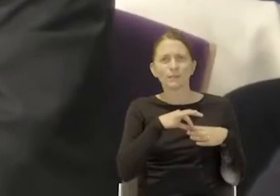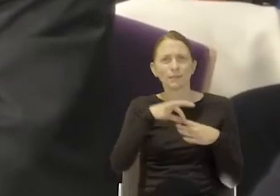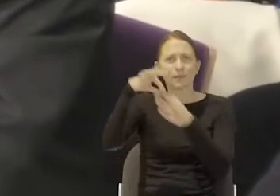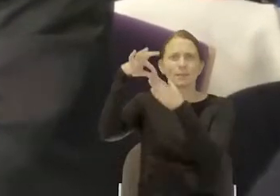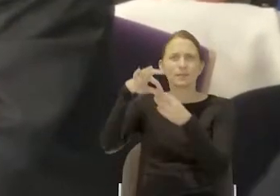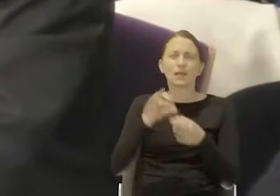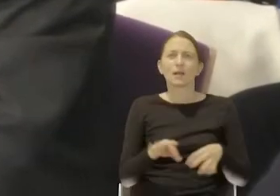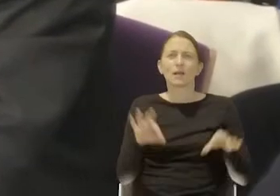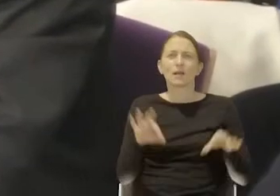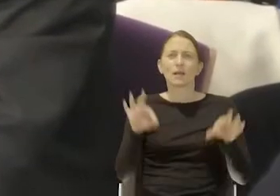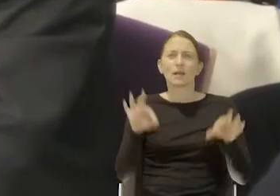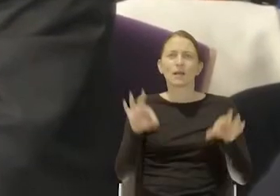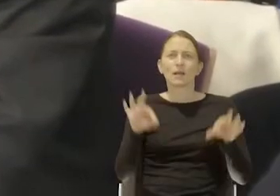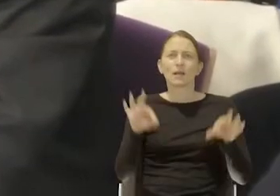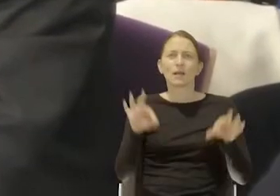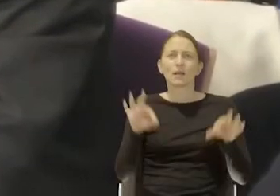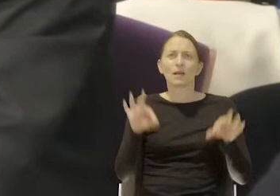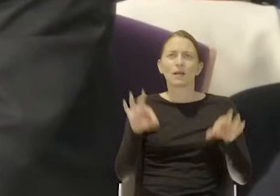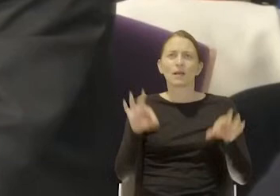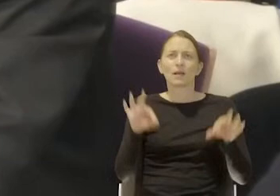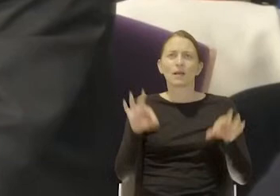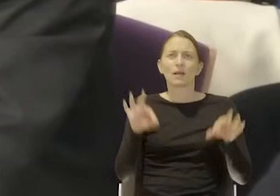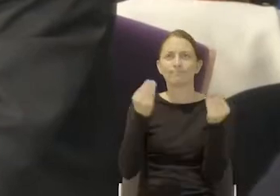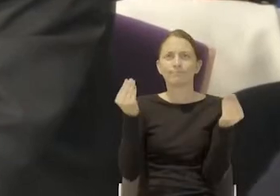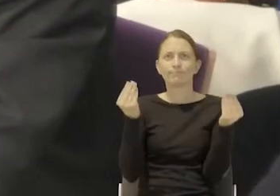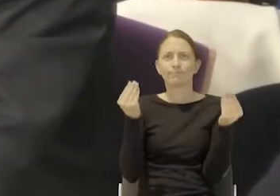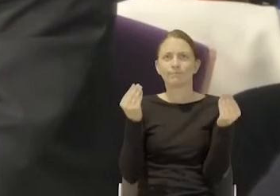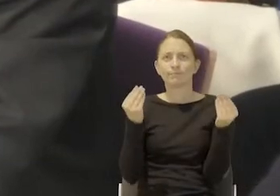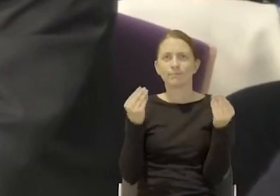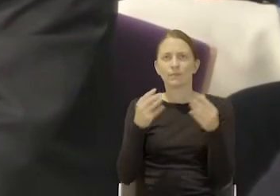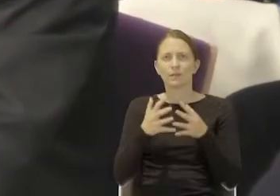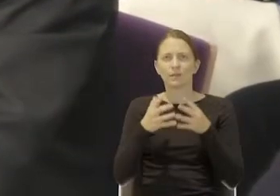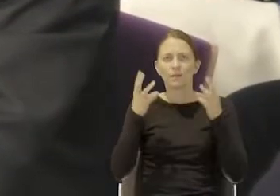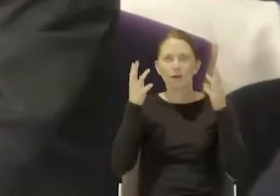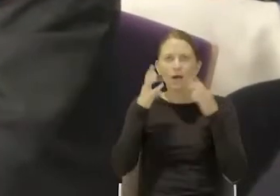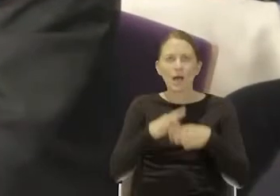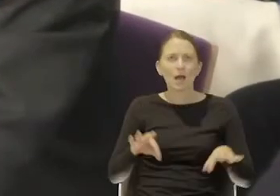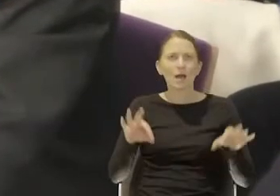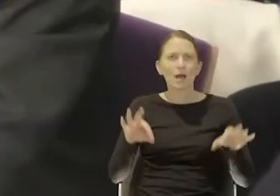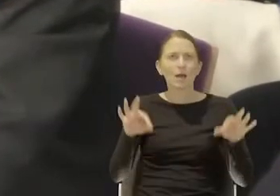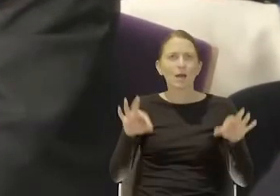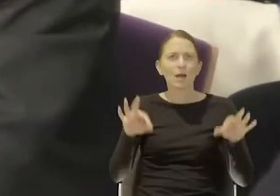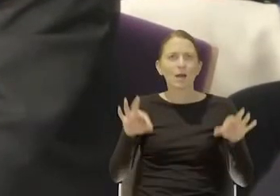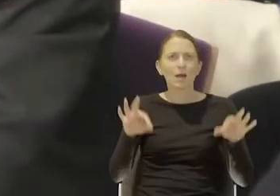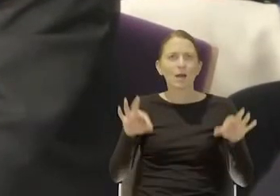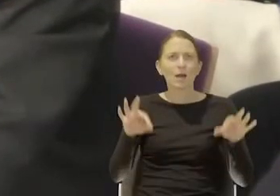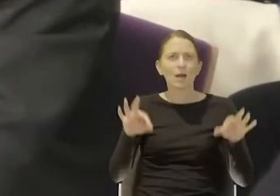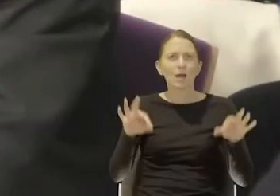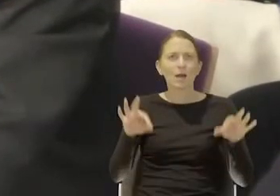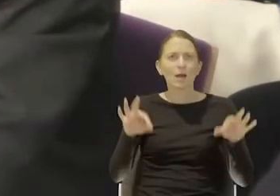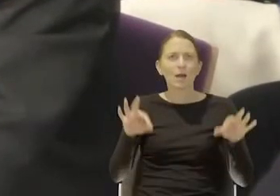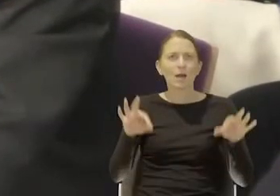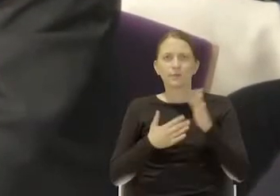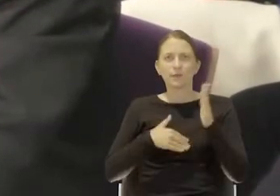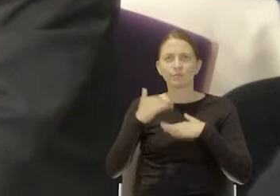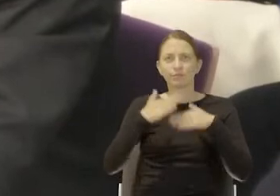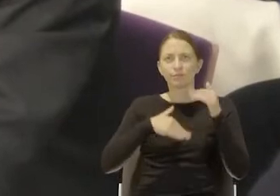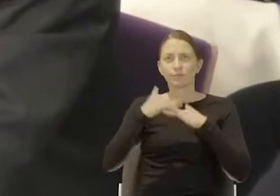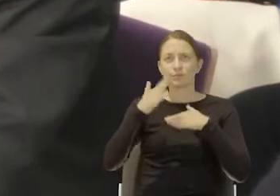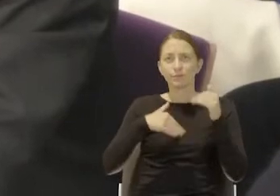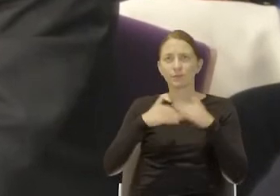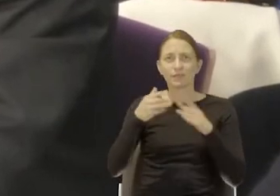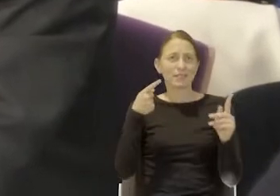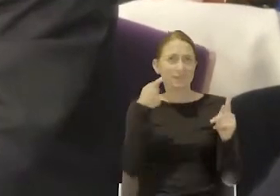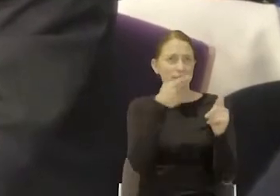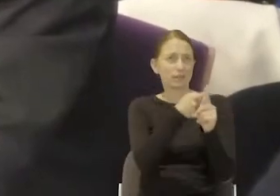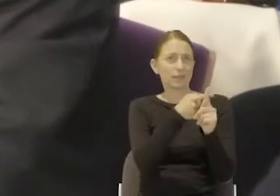overall reconstruction and rehabilitation effort, with special emphasis on the SDG 11. We want the cities we are